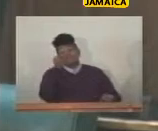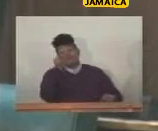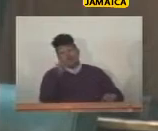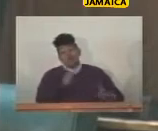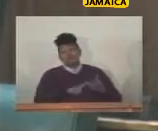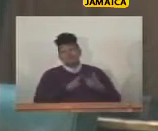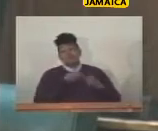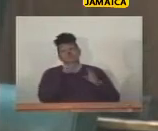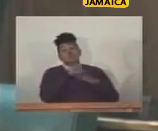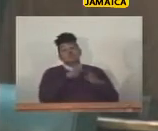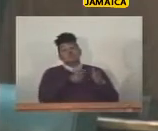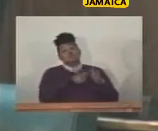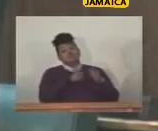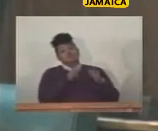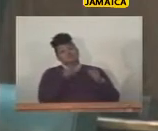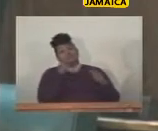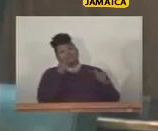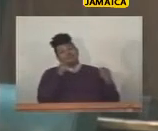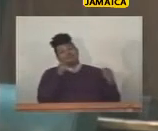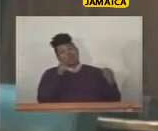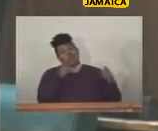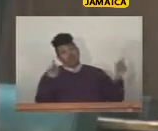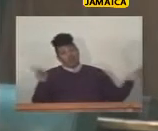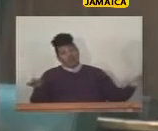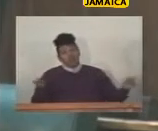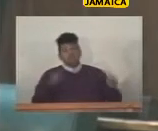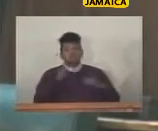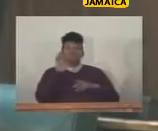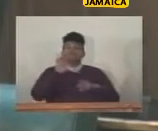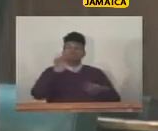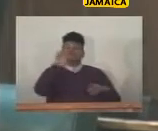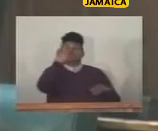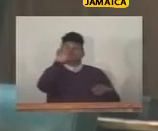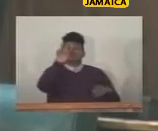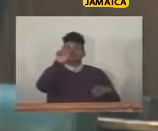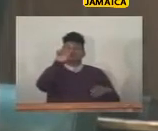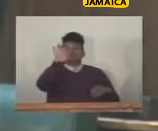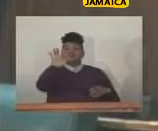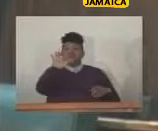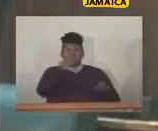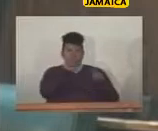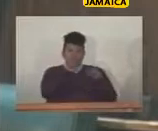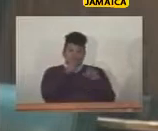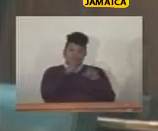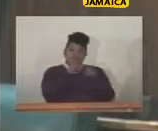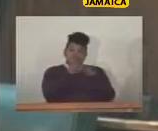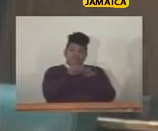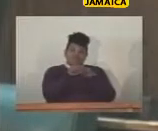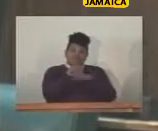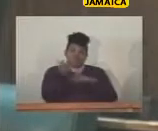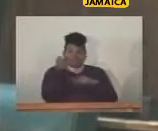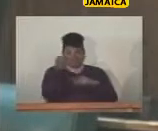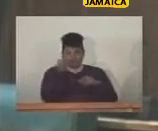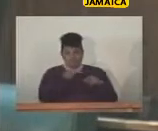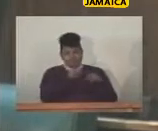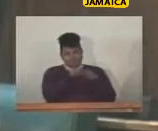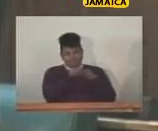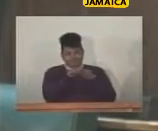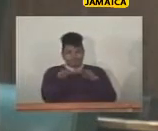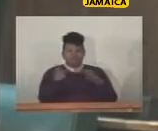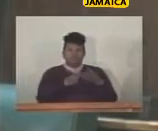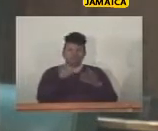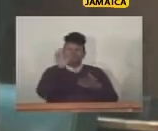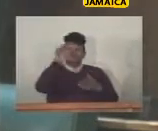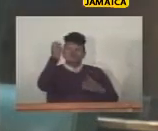include rifles, approximately 225 rounds of ammunition. Among the persons detained are